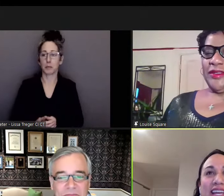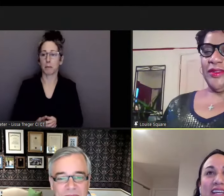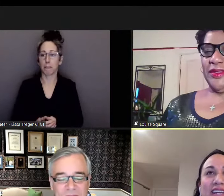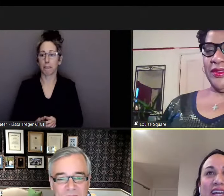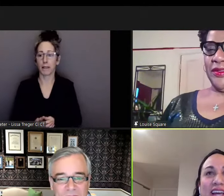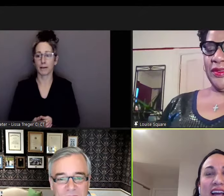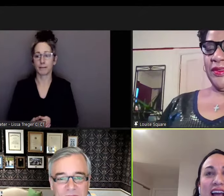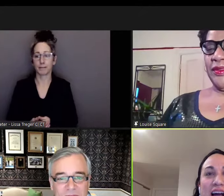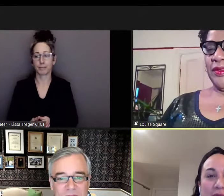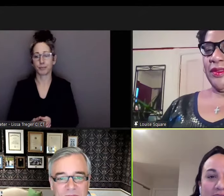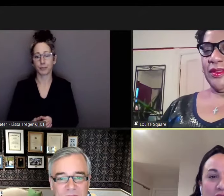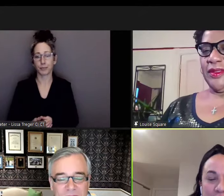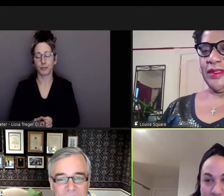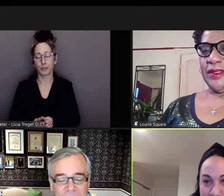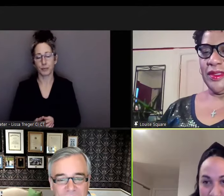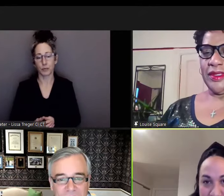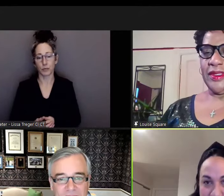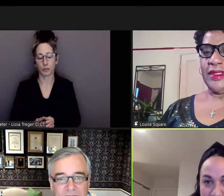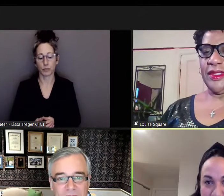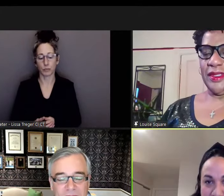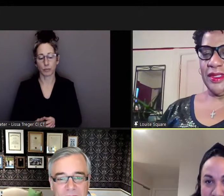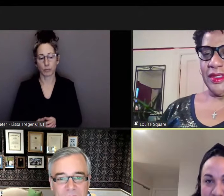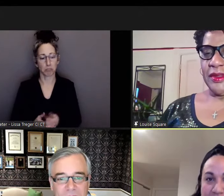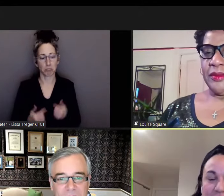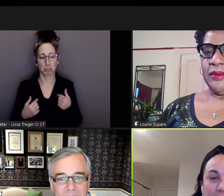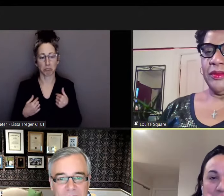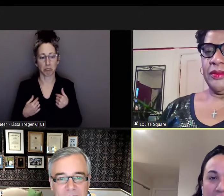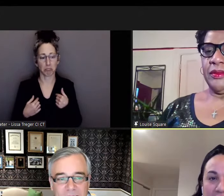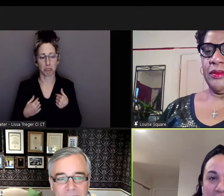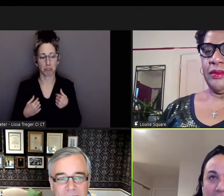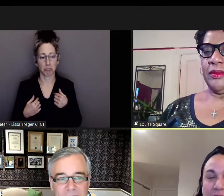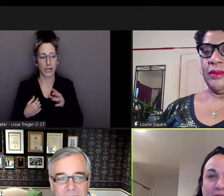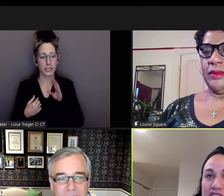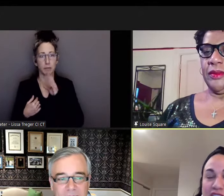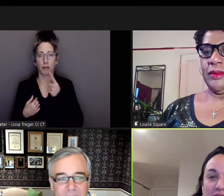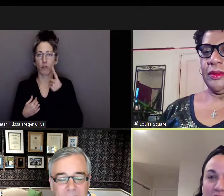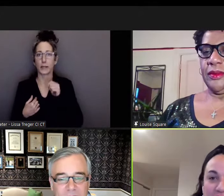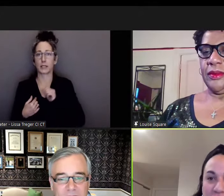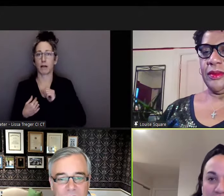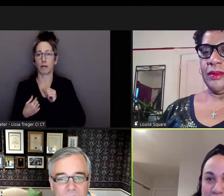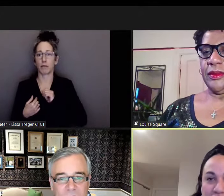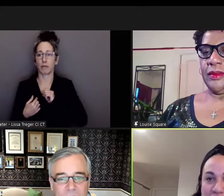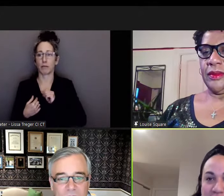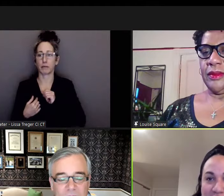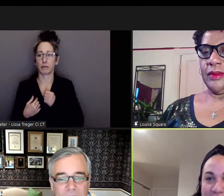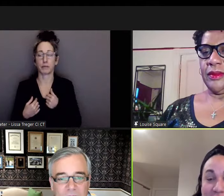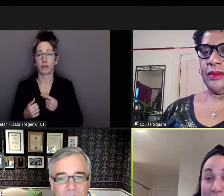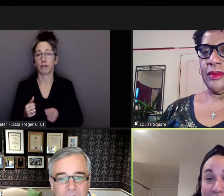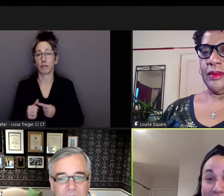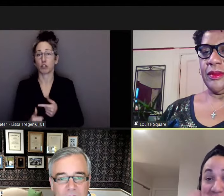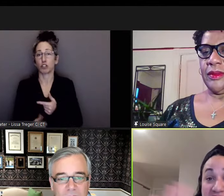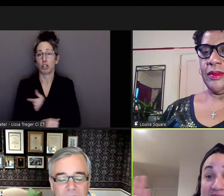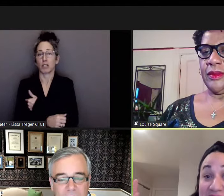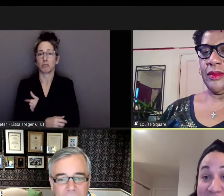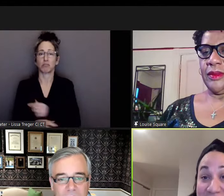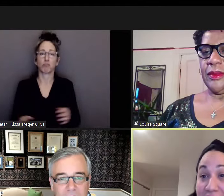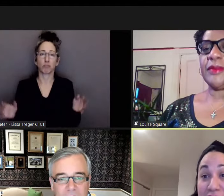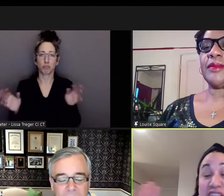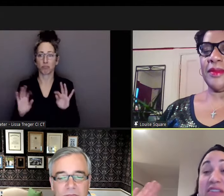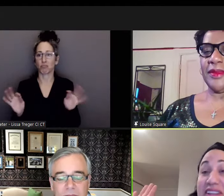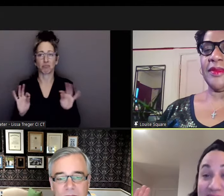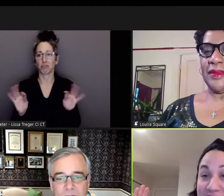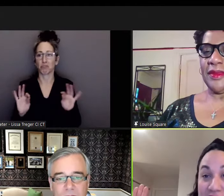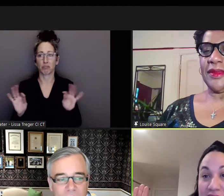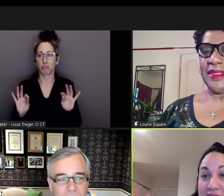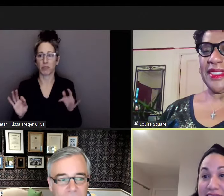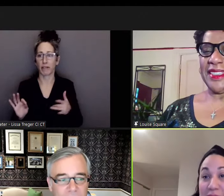I think I can only speak from my experience. I pretty much tolerated the first shot like nothing. I